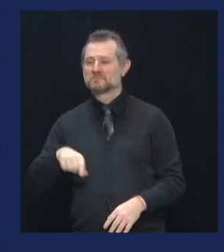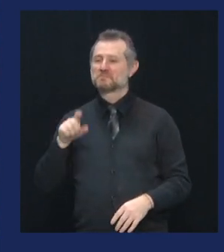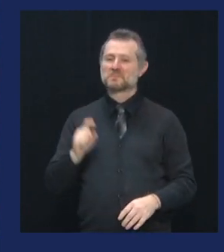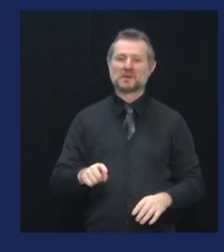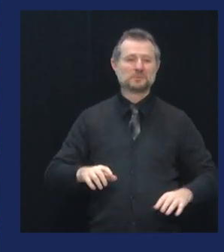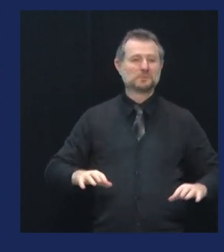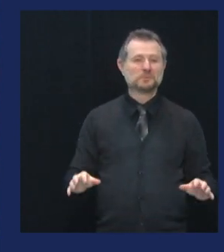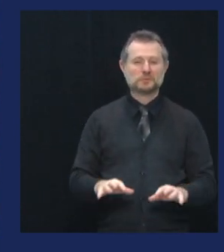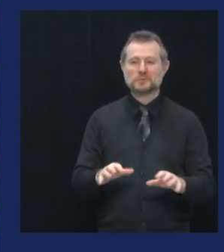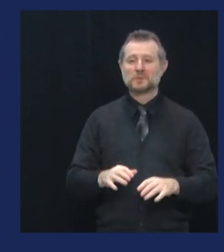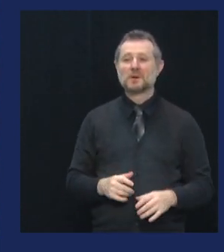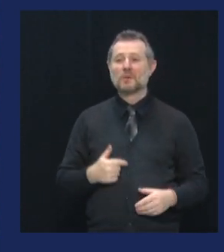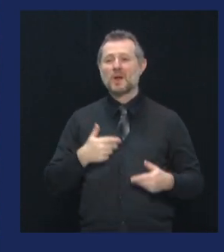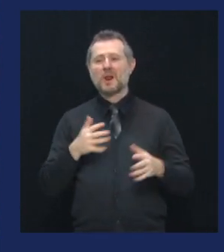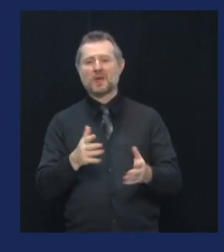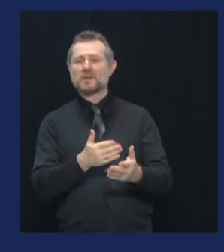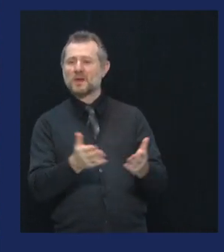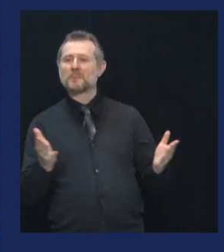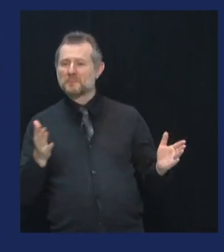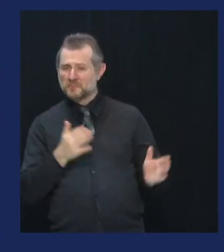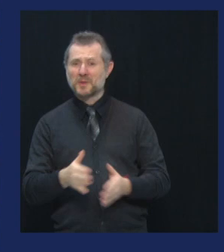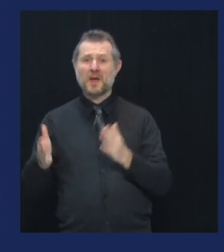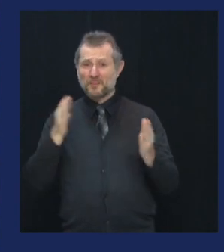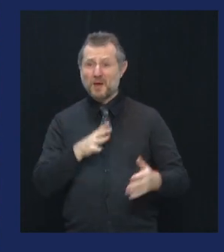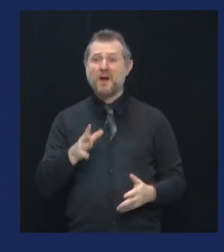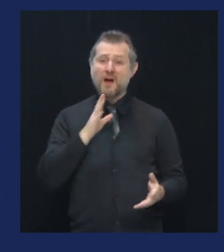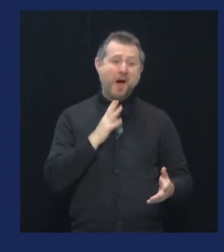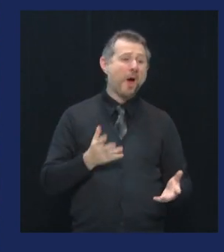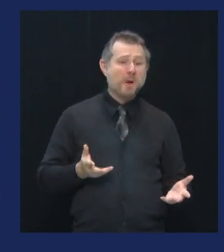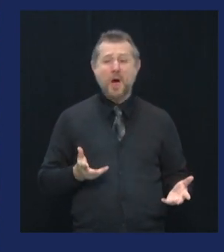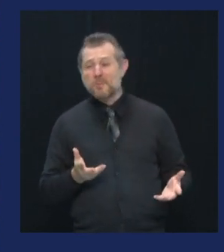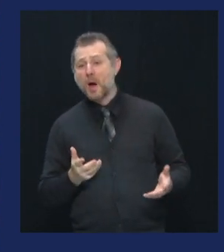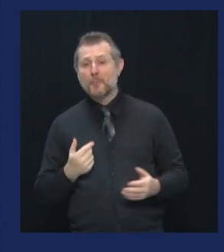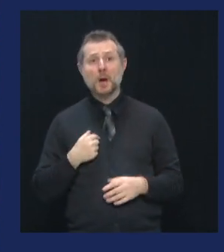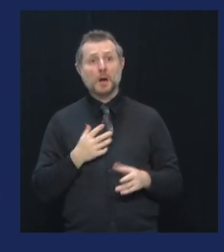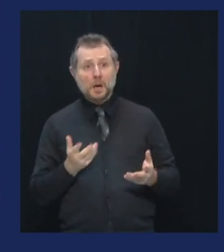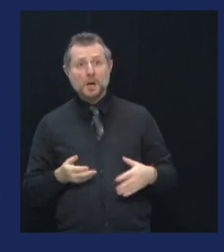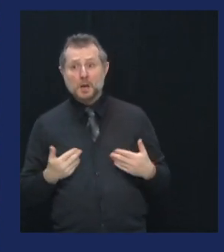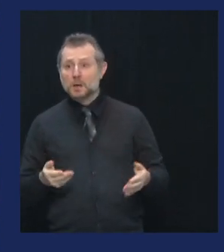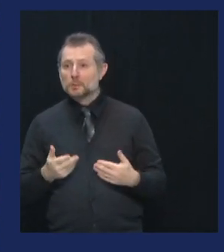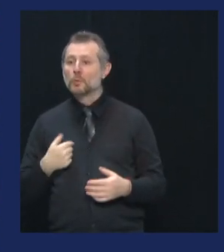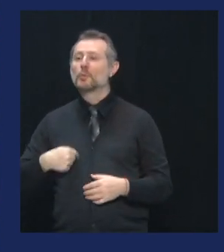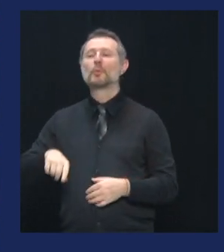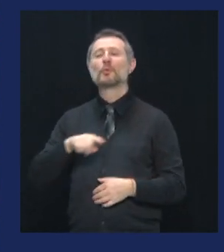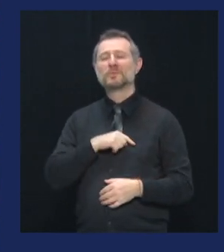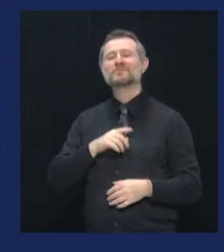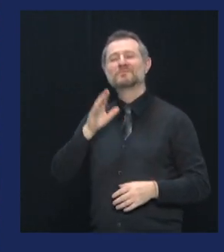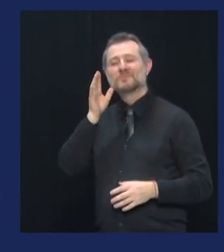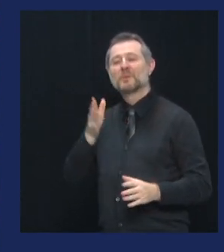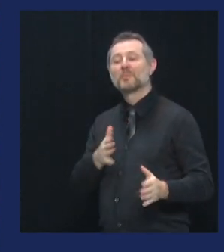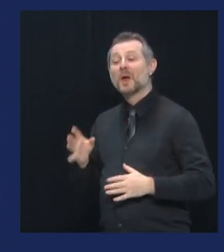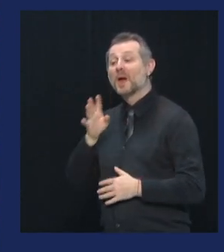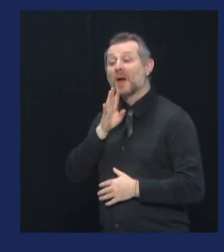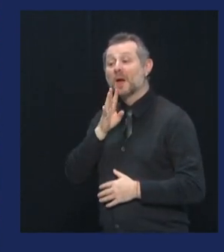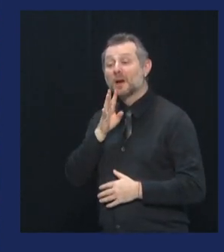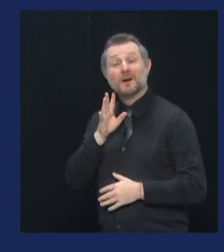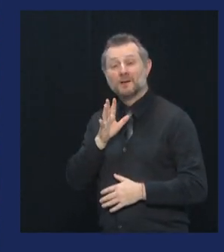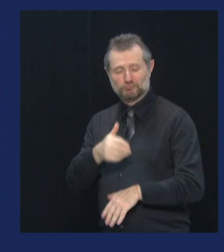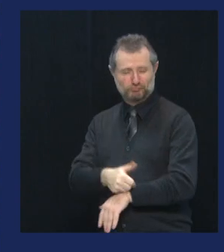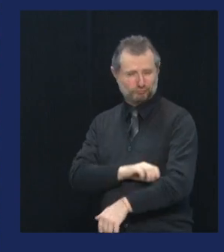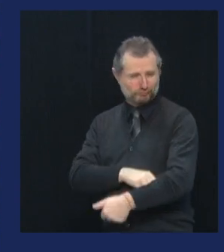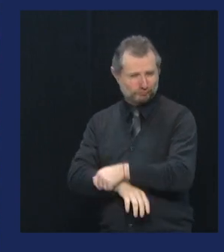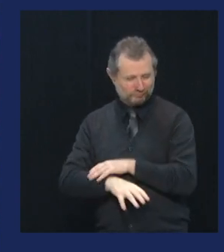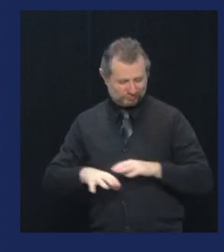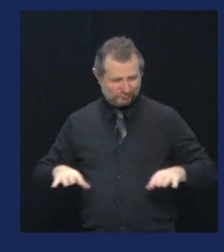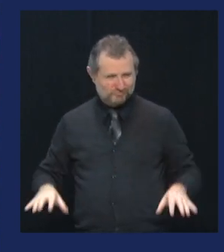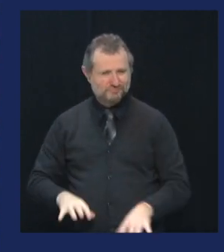only plan. We will plan and we will execute. That's what we do. We did not just plan